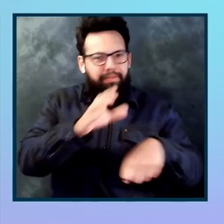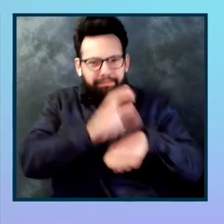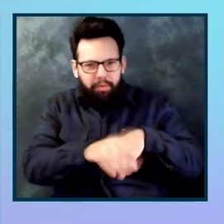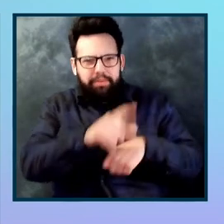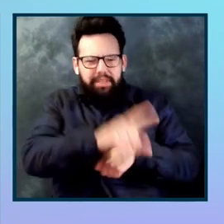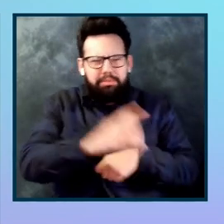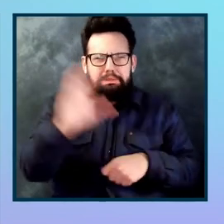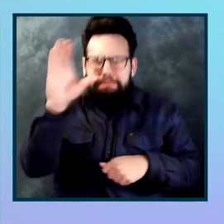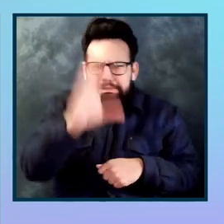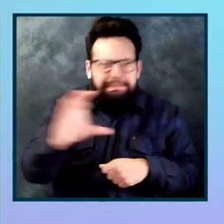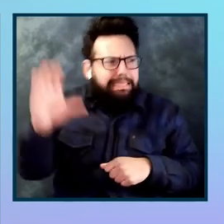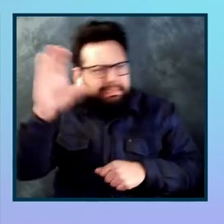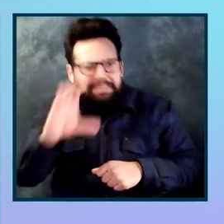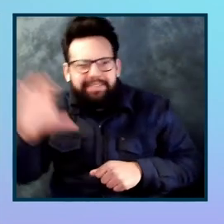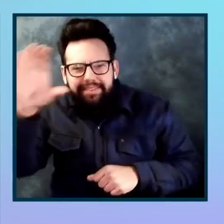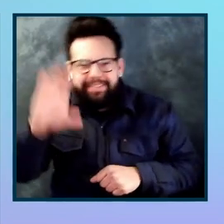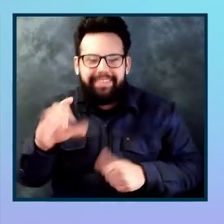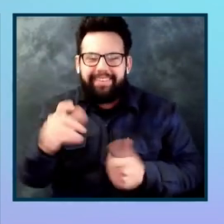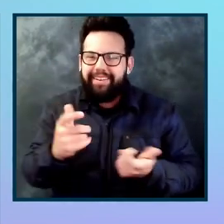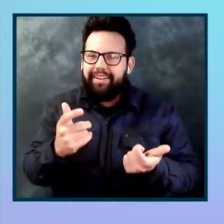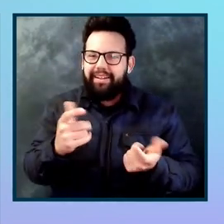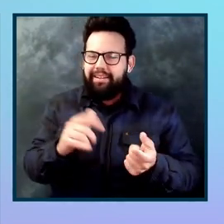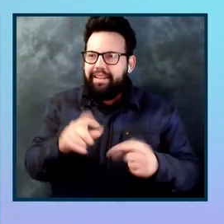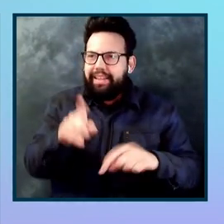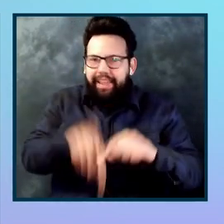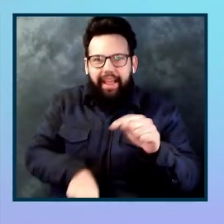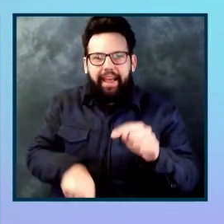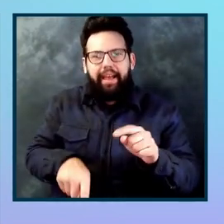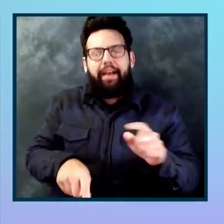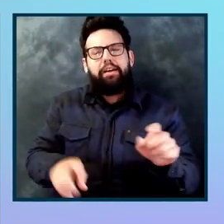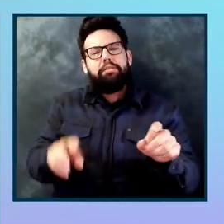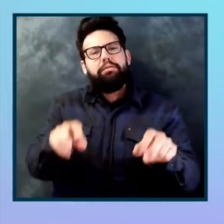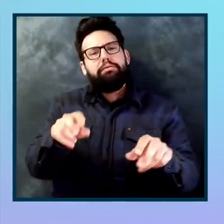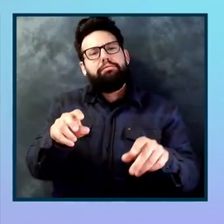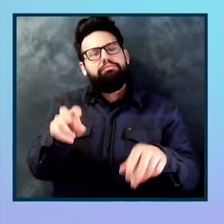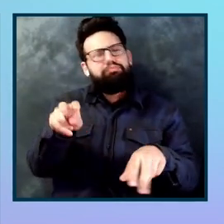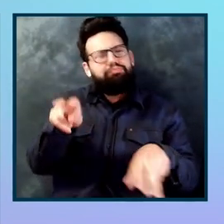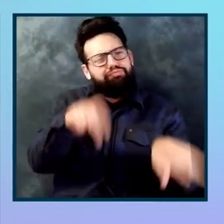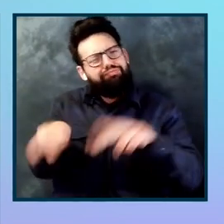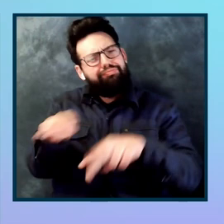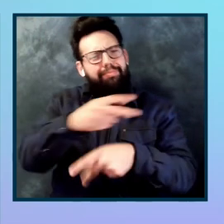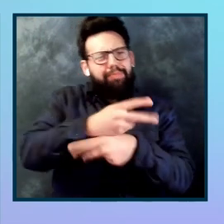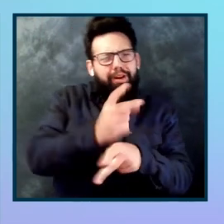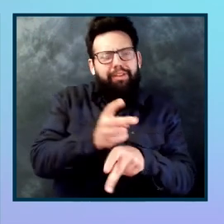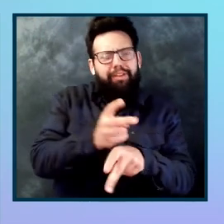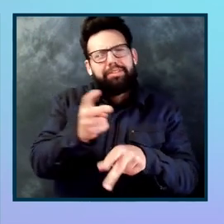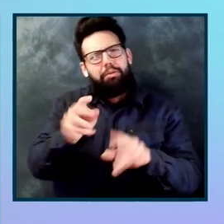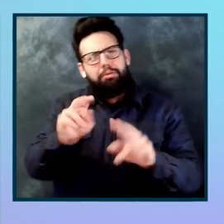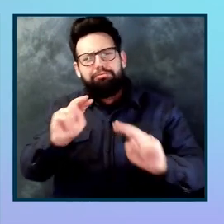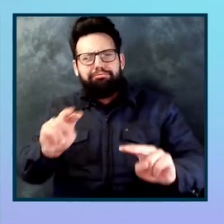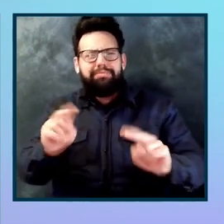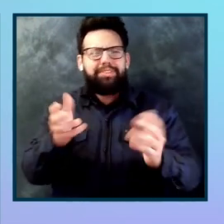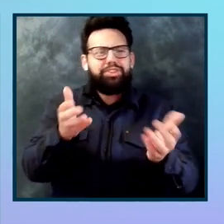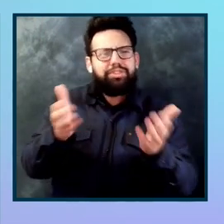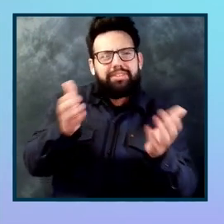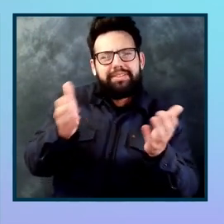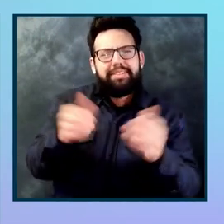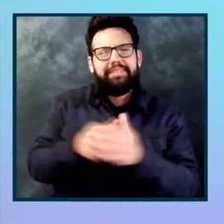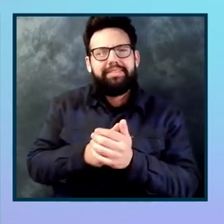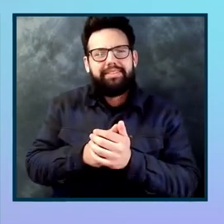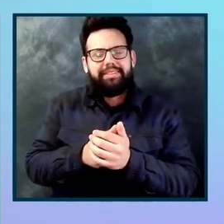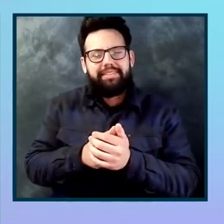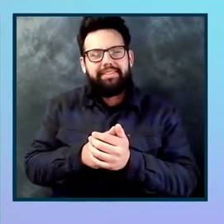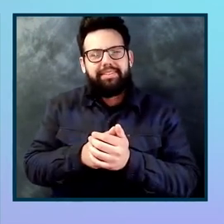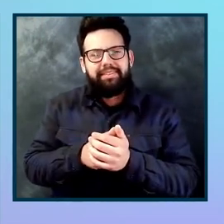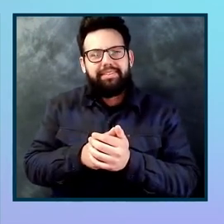they're not paying attention to me. They're not paying attention to the products and services I am offering, right? I had no interest in the accessibility statement. I